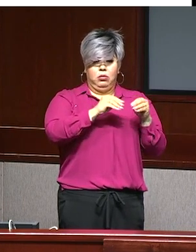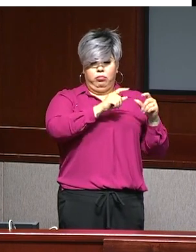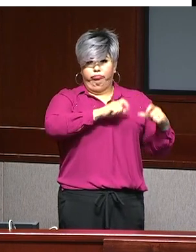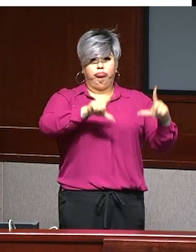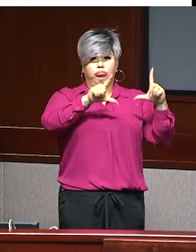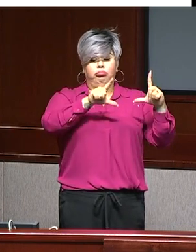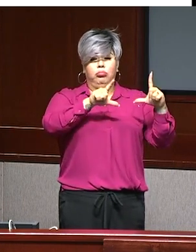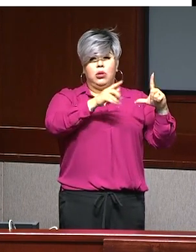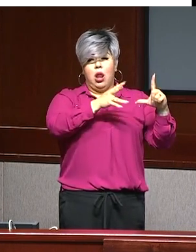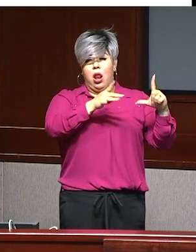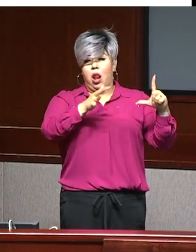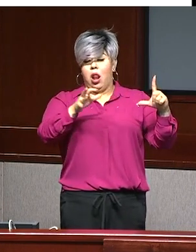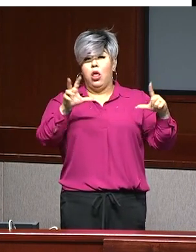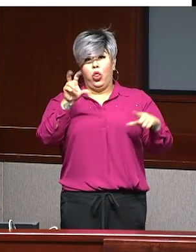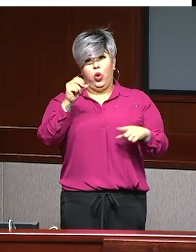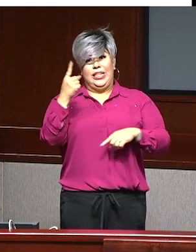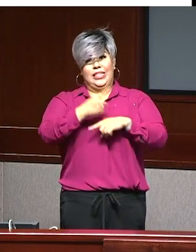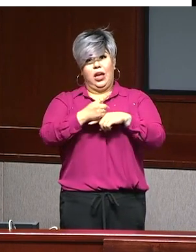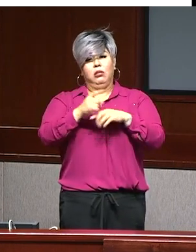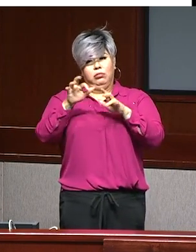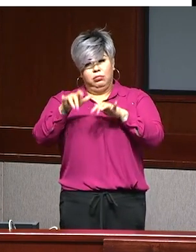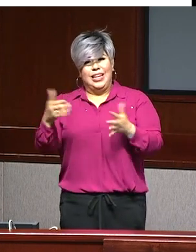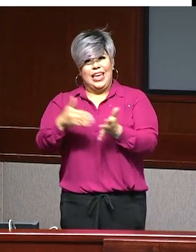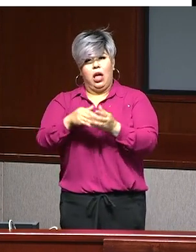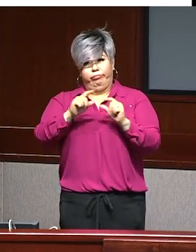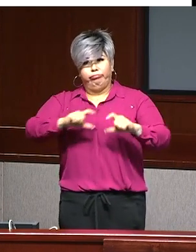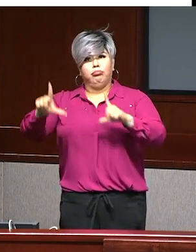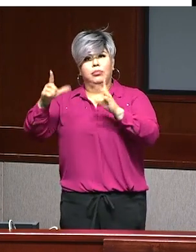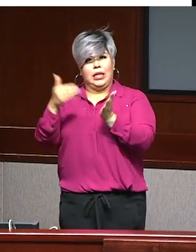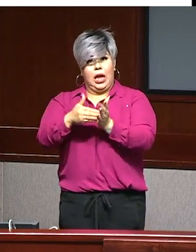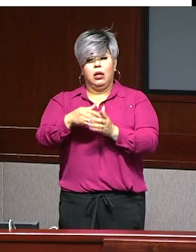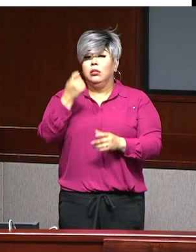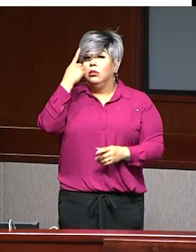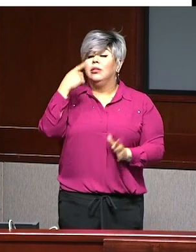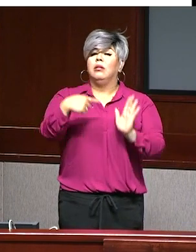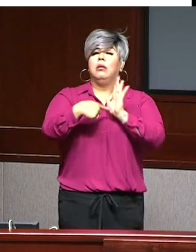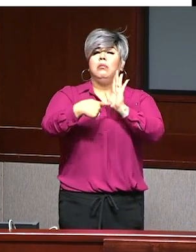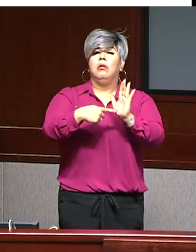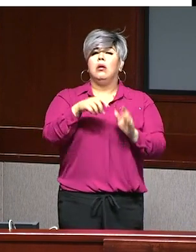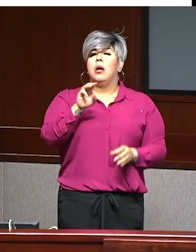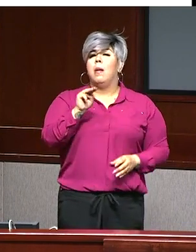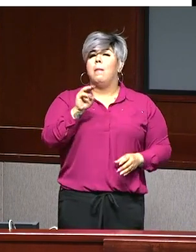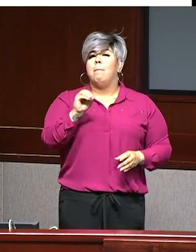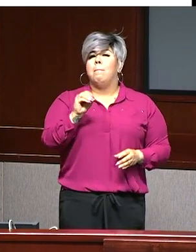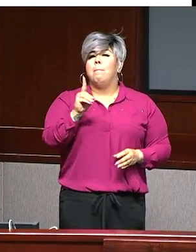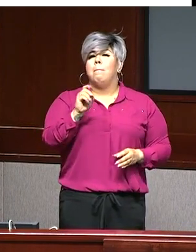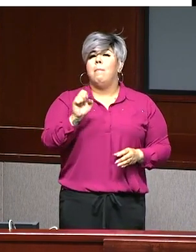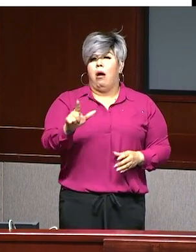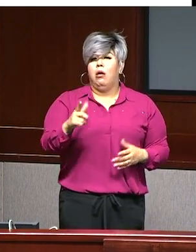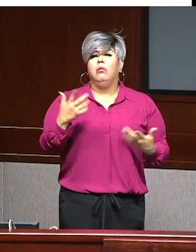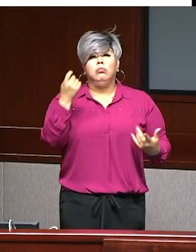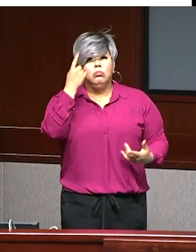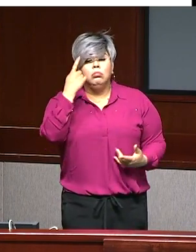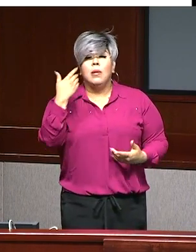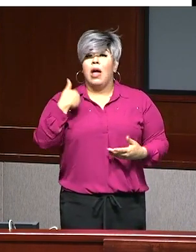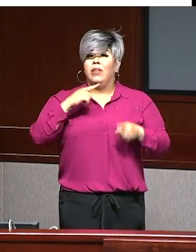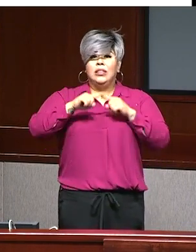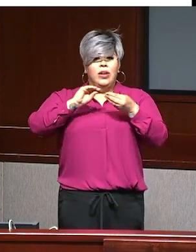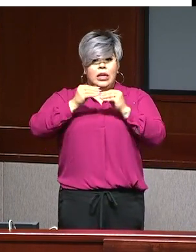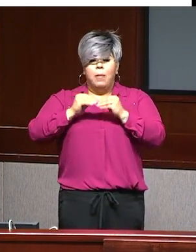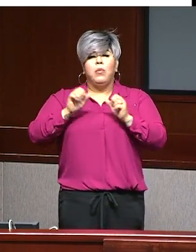note, again, that it is just a model, that there are some variables that affect it.